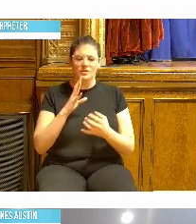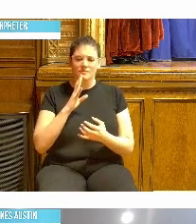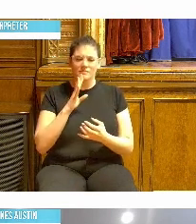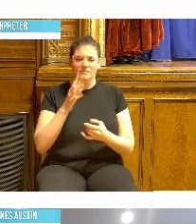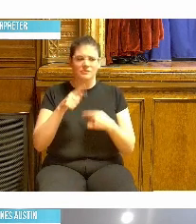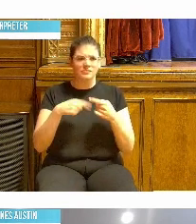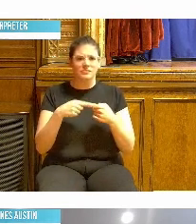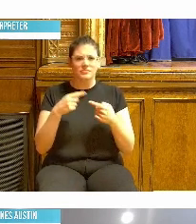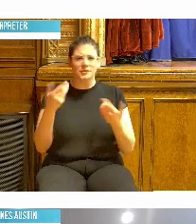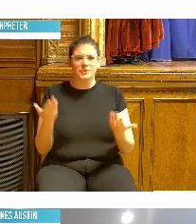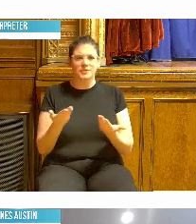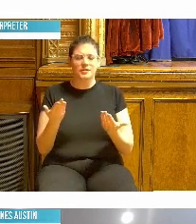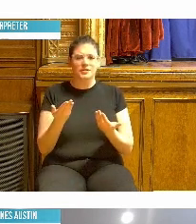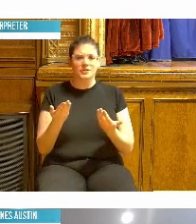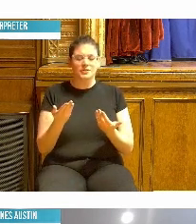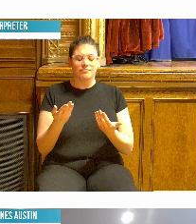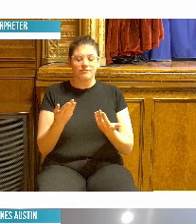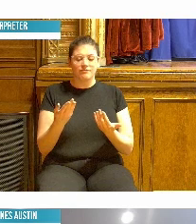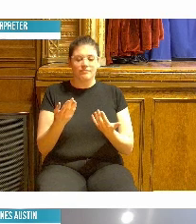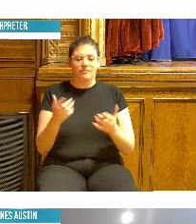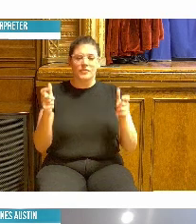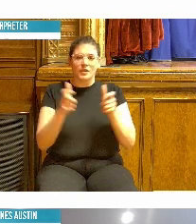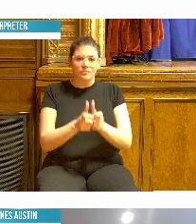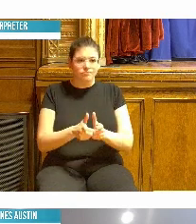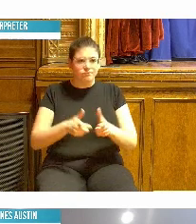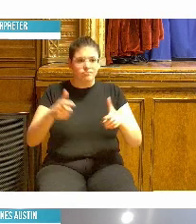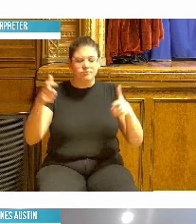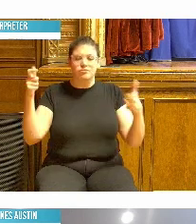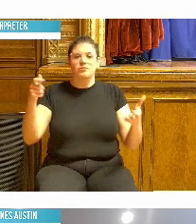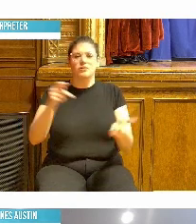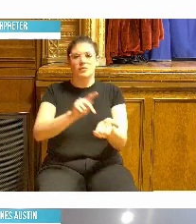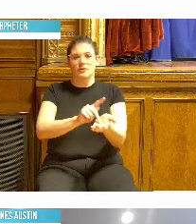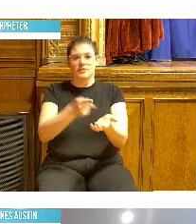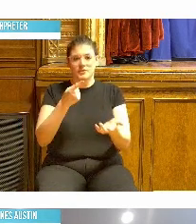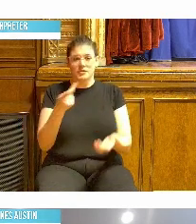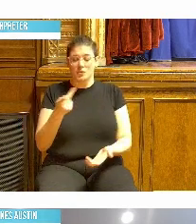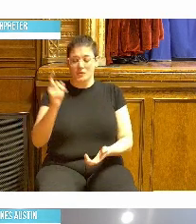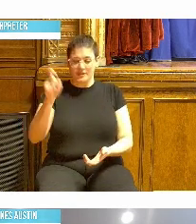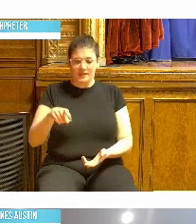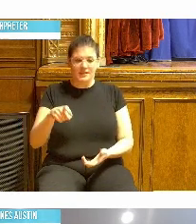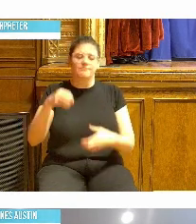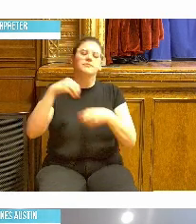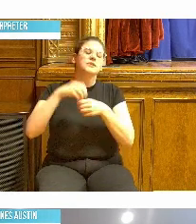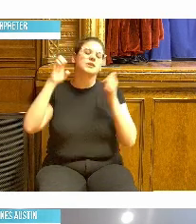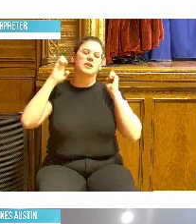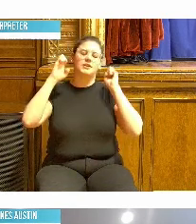biggest reparation we have to make is in education.